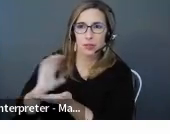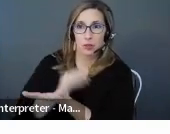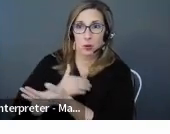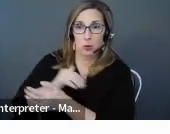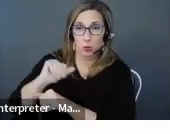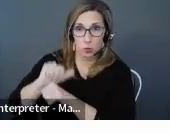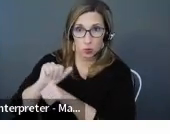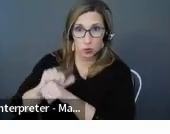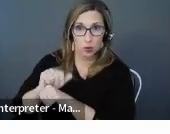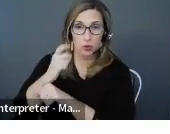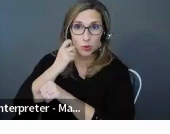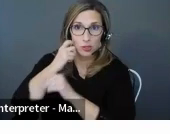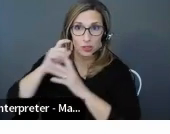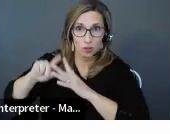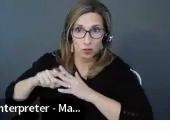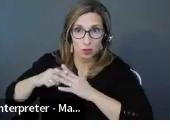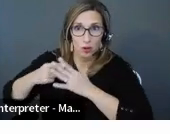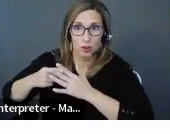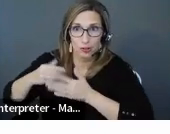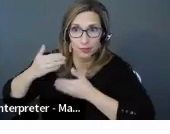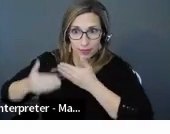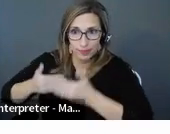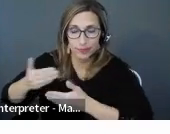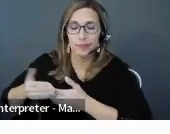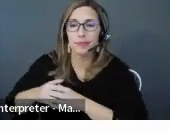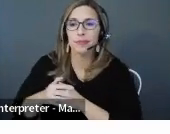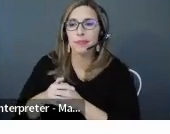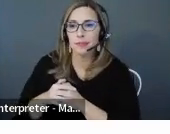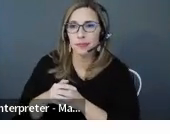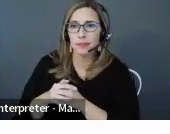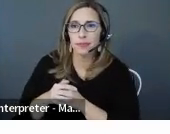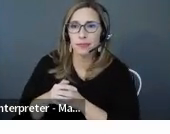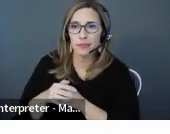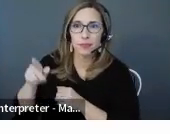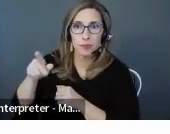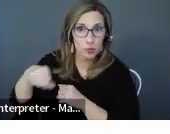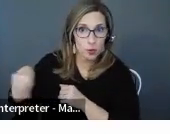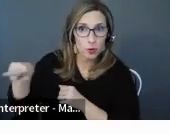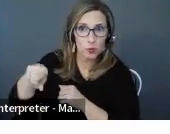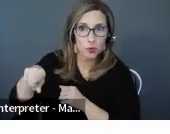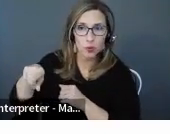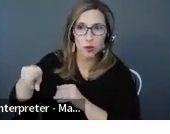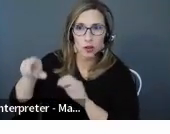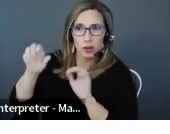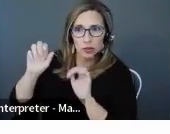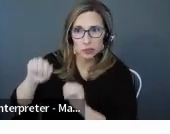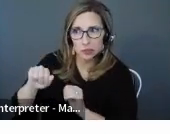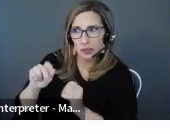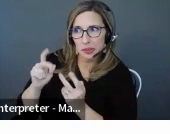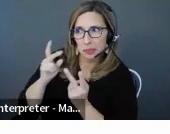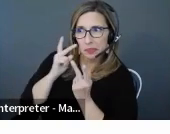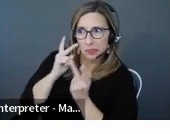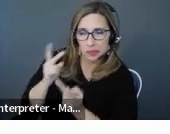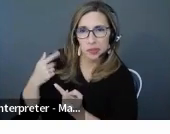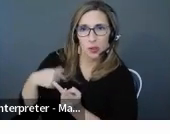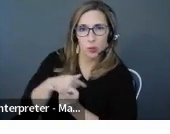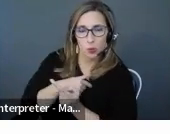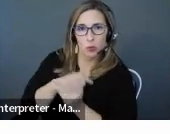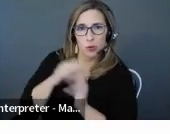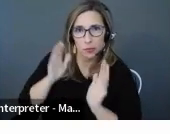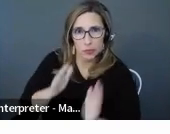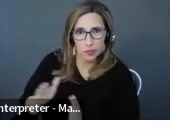continuing to do so that you can review what we're putting together for the Community Support